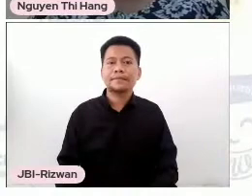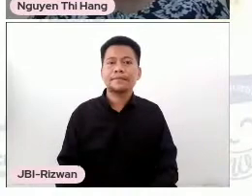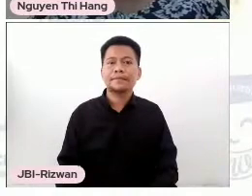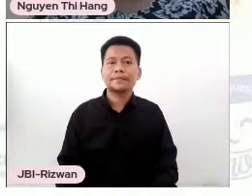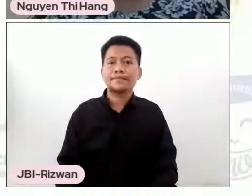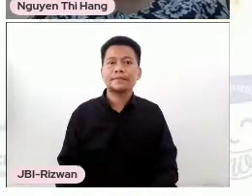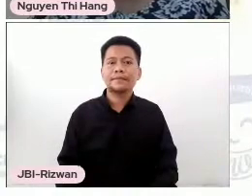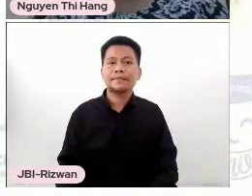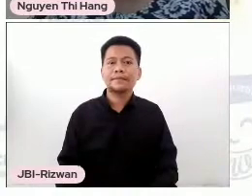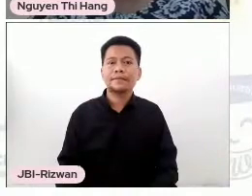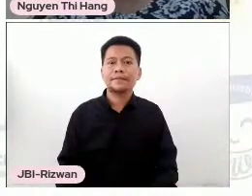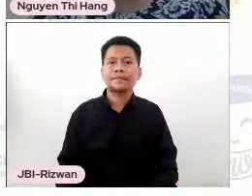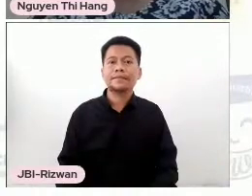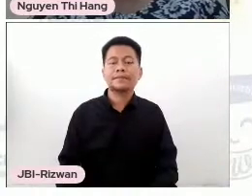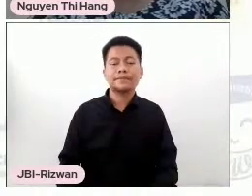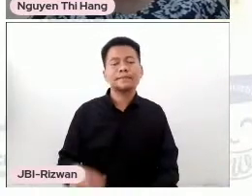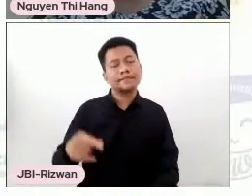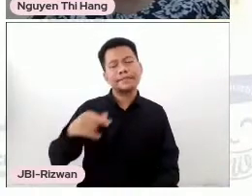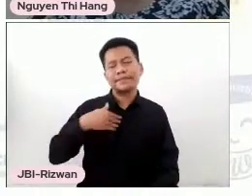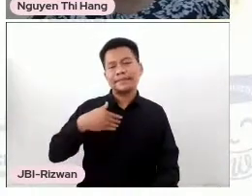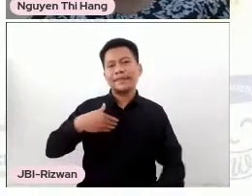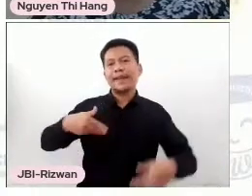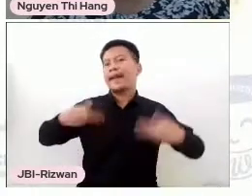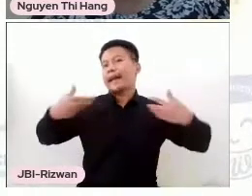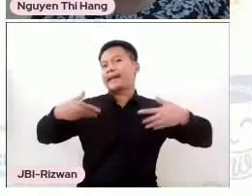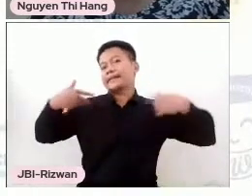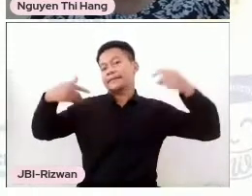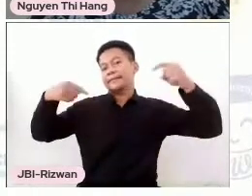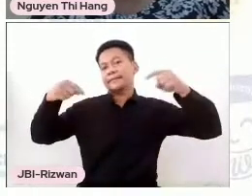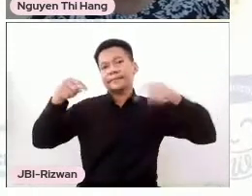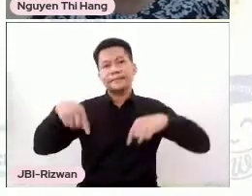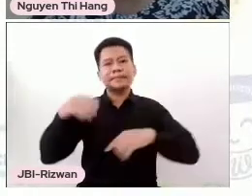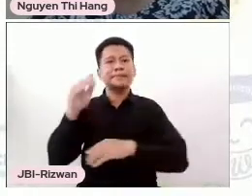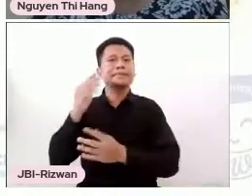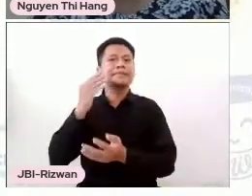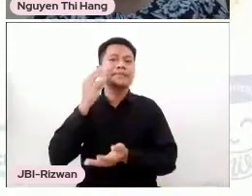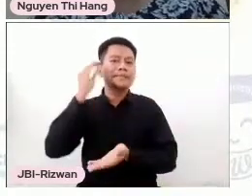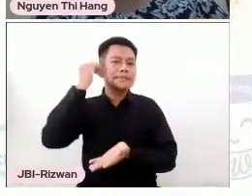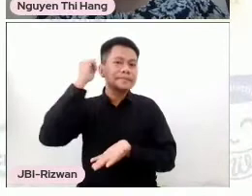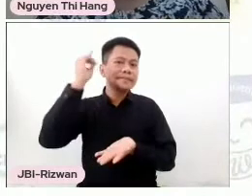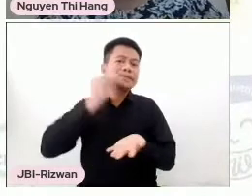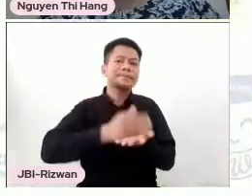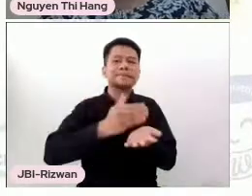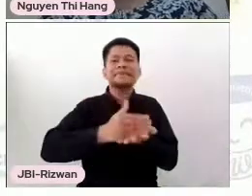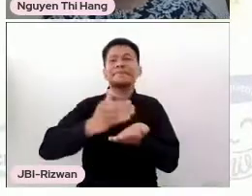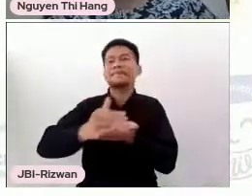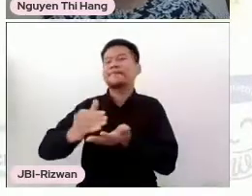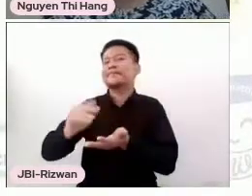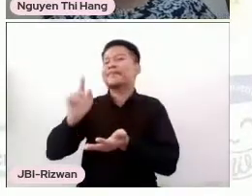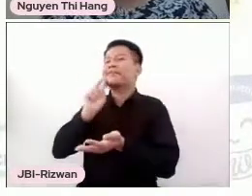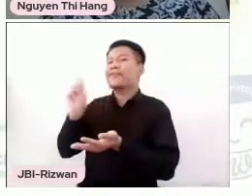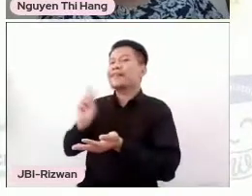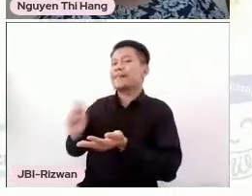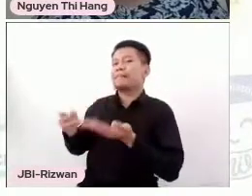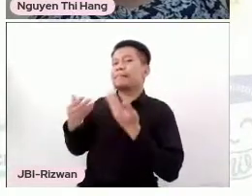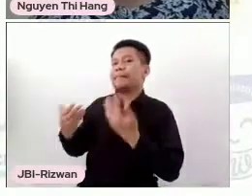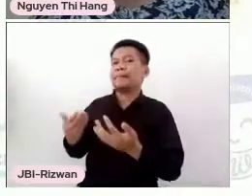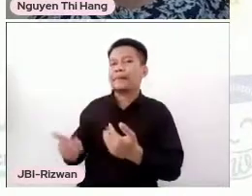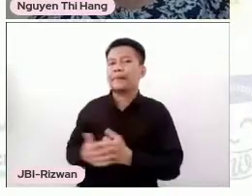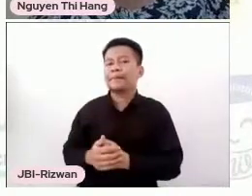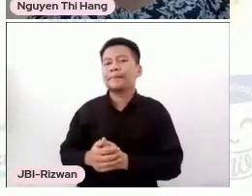Today I'm so happy to be here and share with you our experience in Vietnam when we due